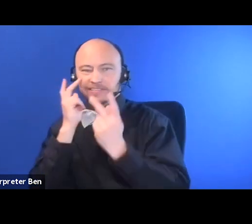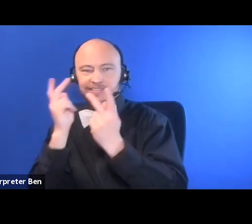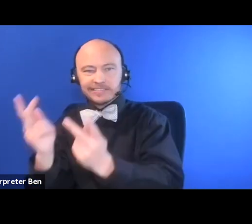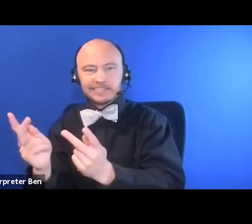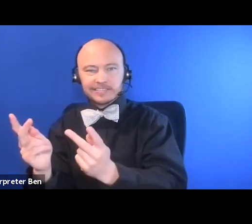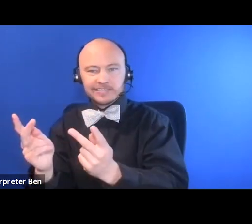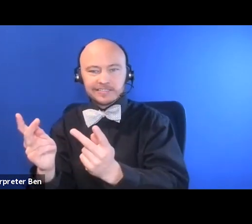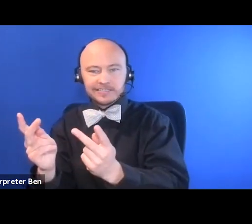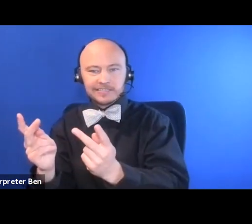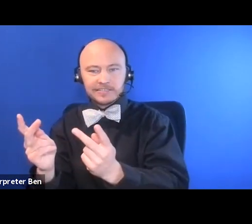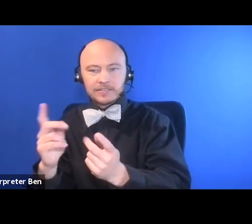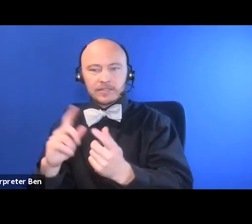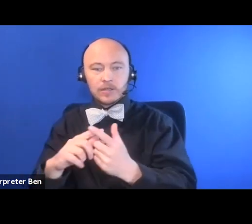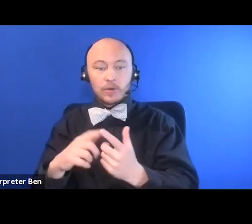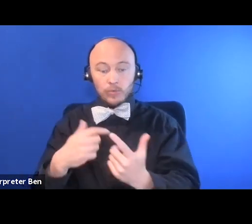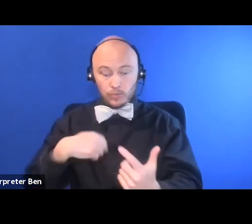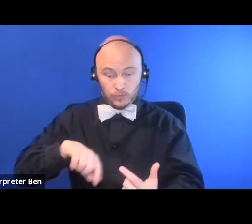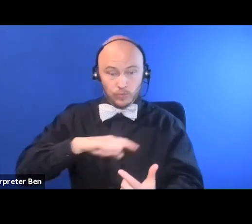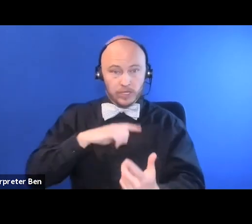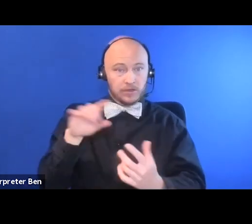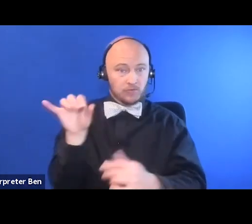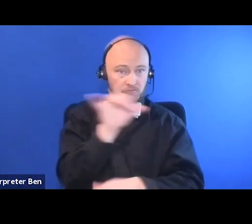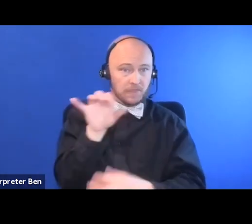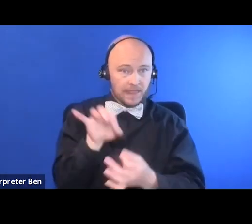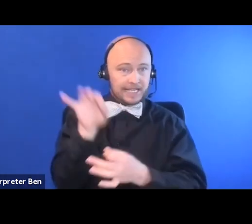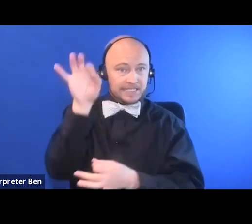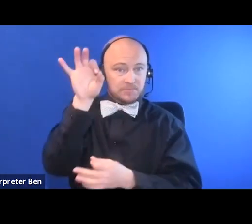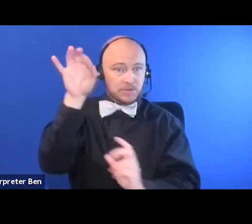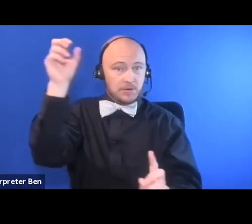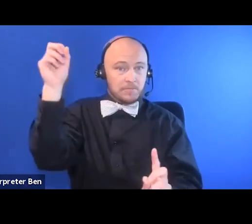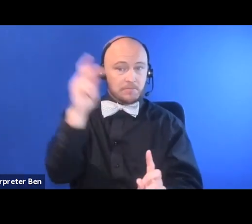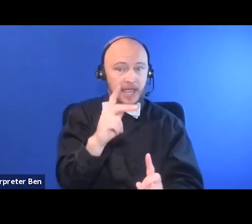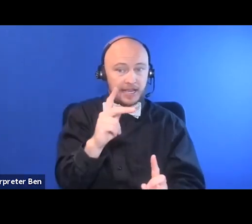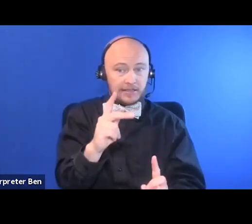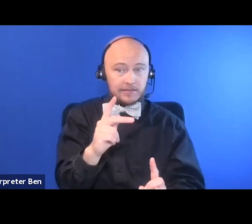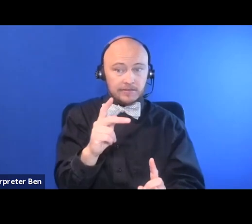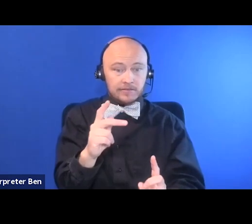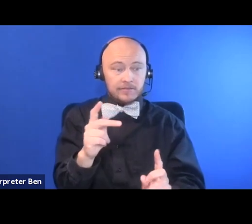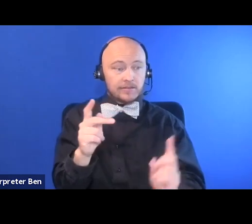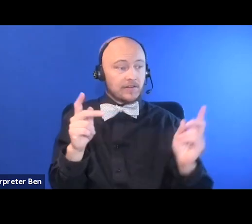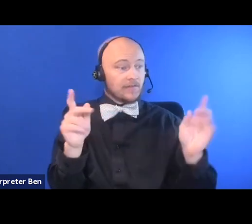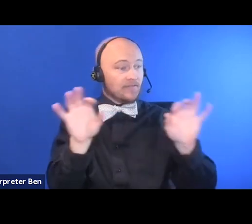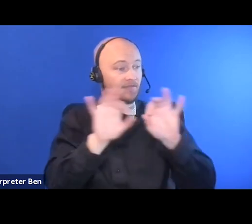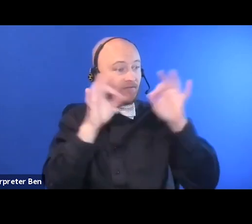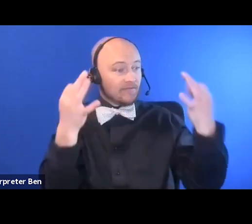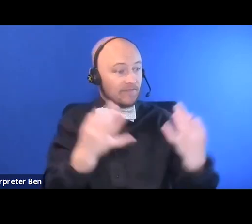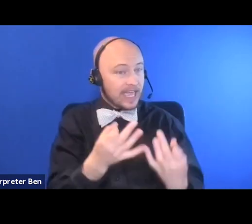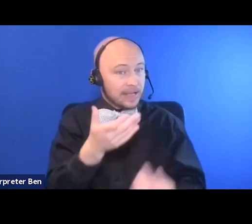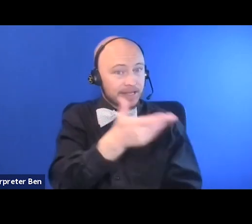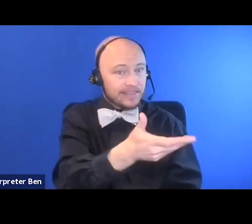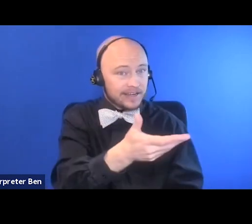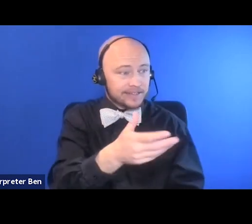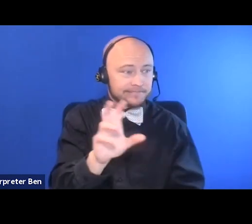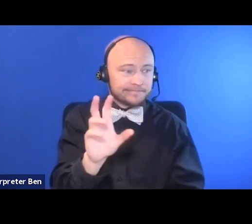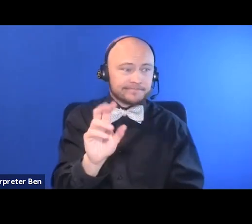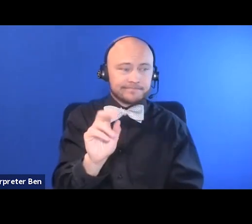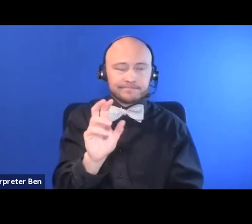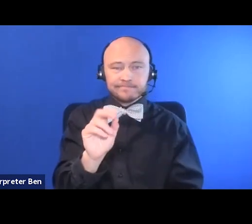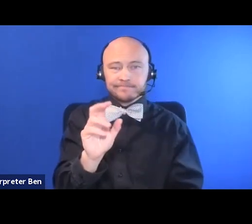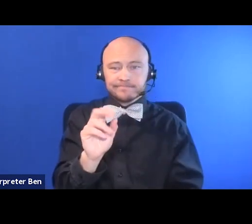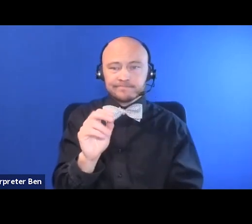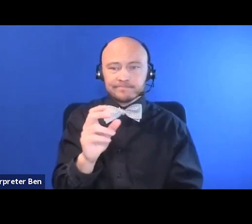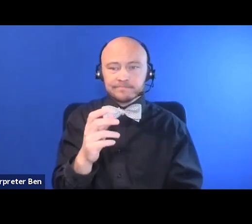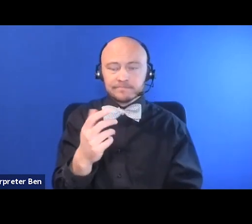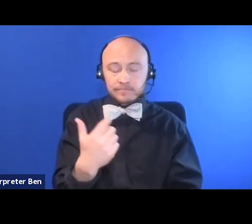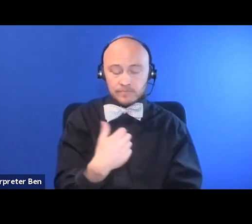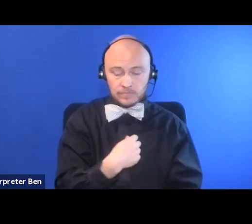the returning spirits, but with no families there to greet us. We had